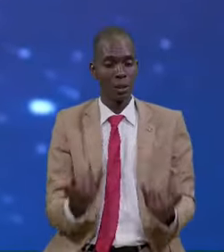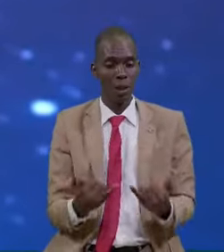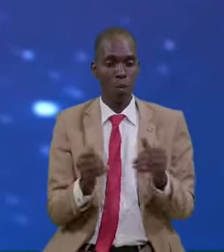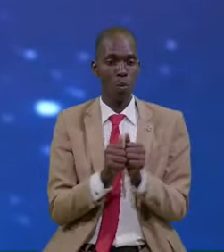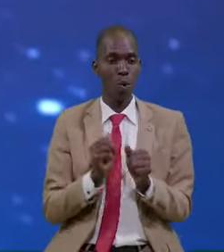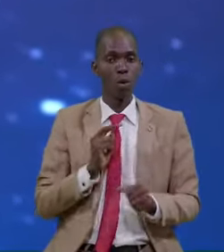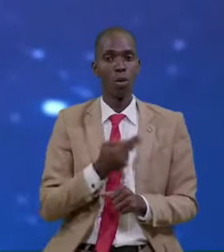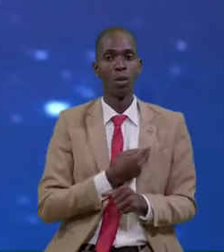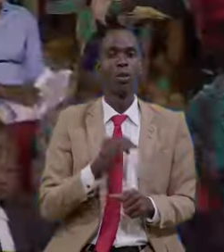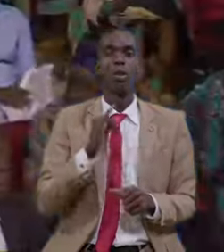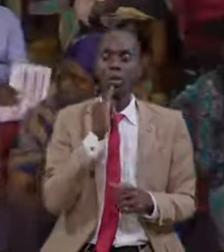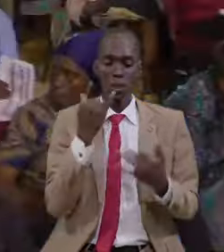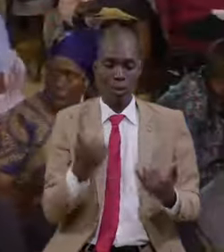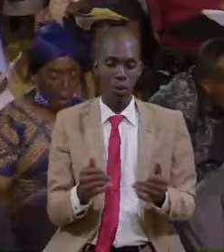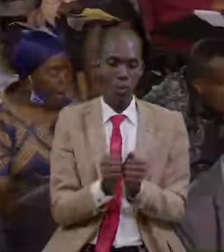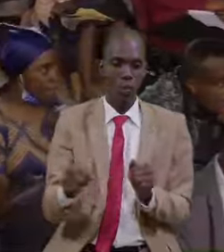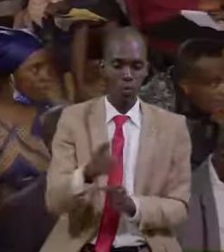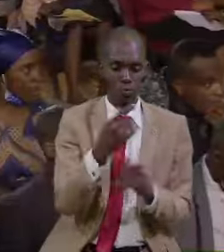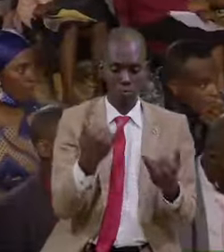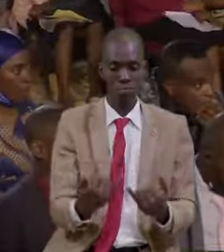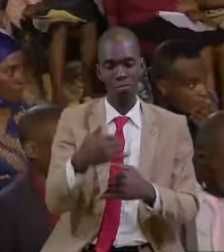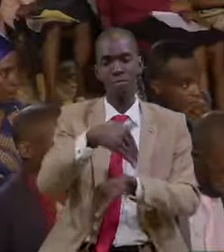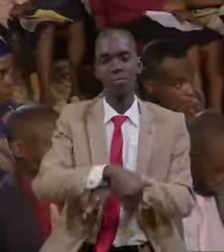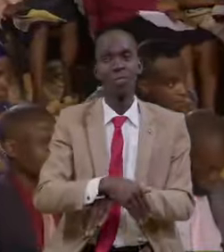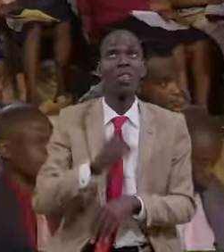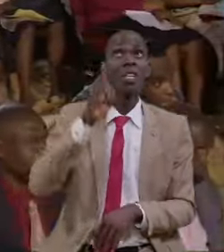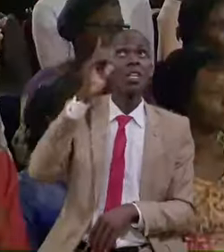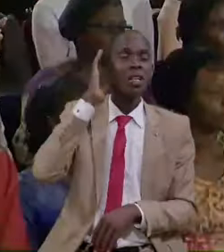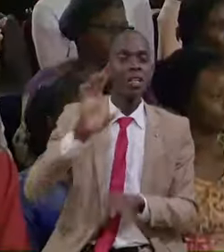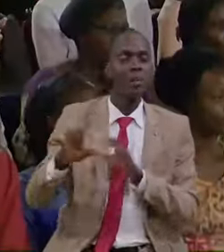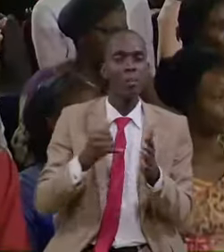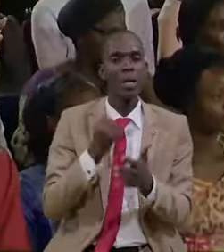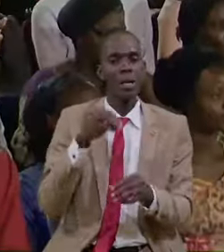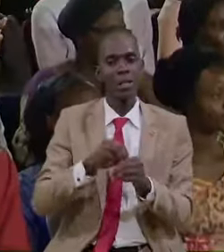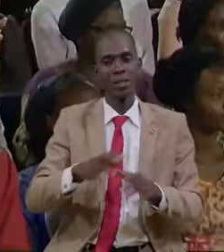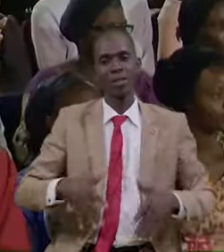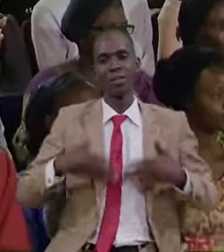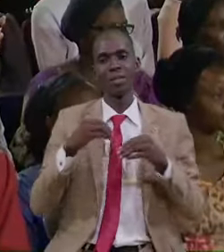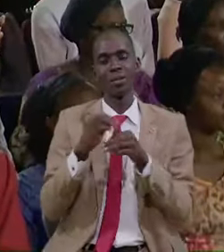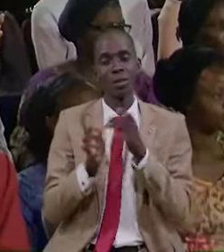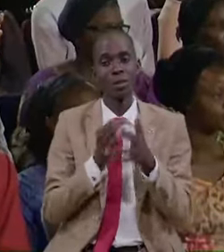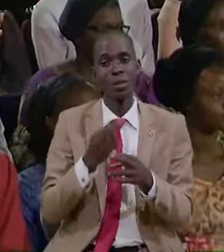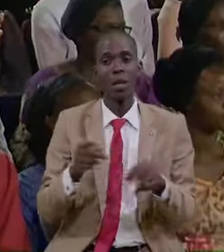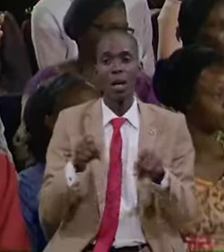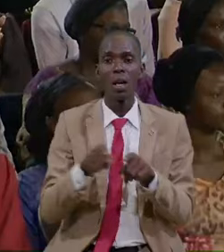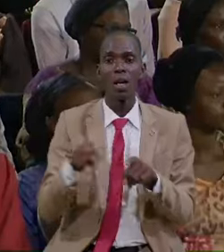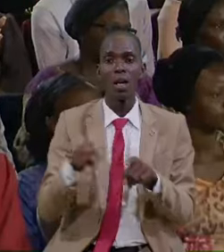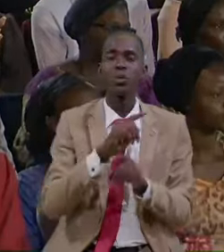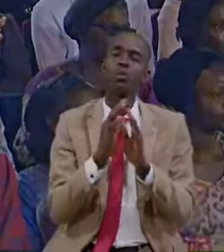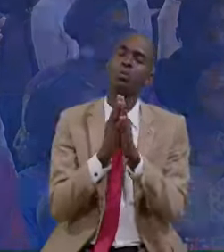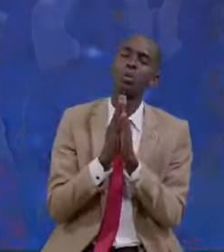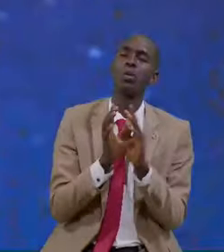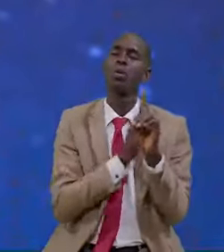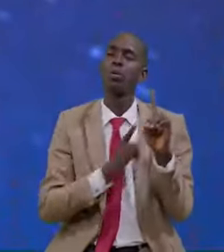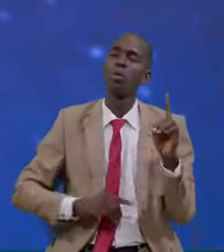is present with you tonight. He will do it in your life. As you open your mouth and say, Lord, forgive me, it